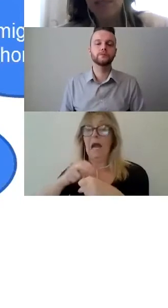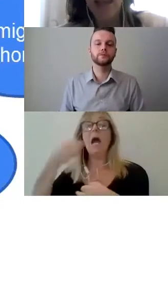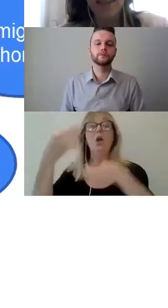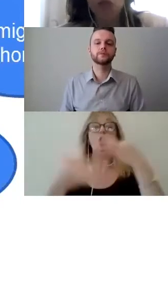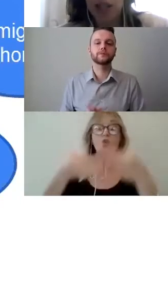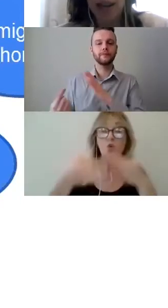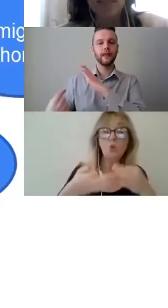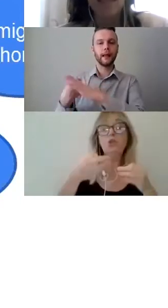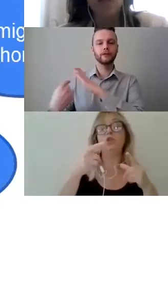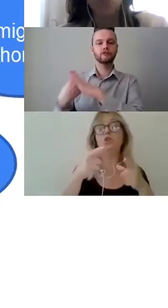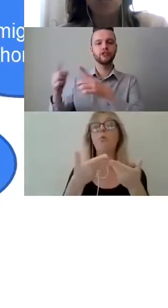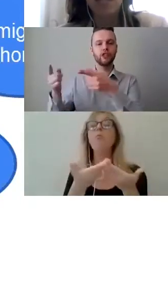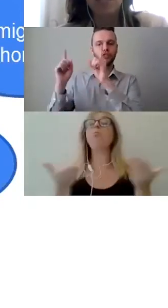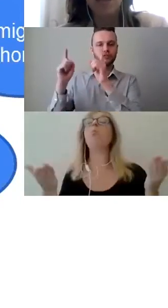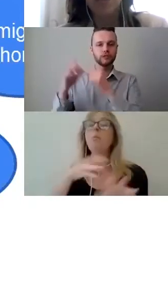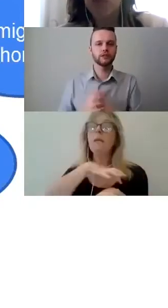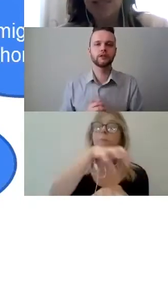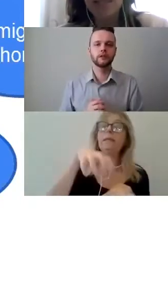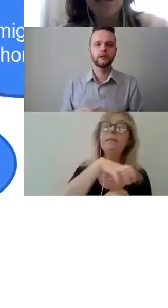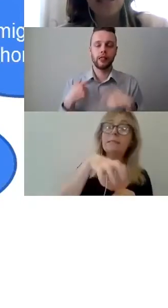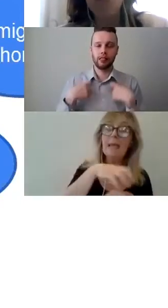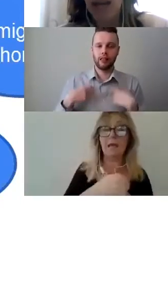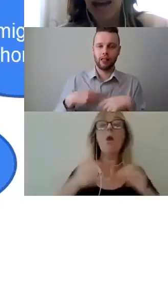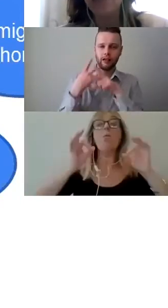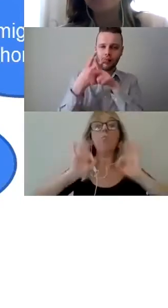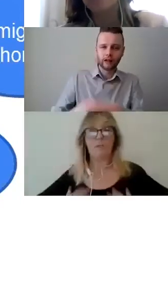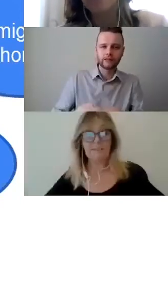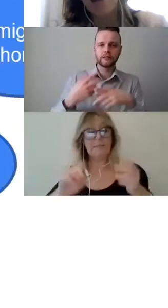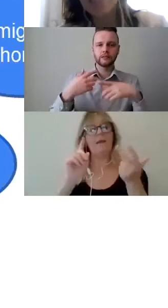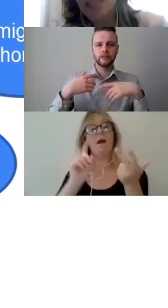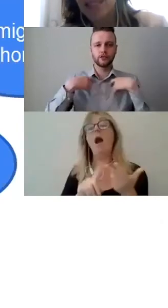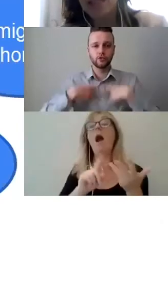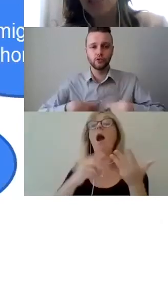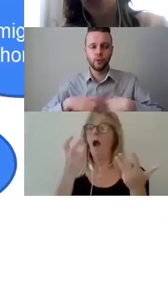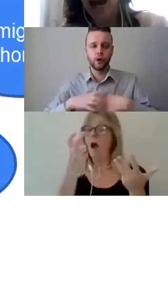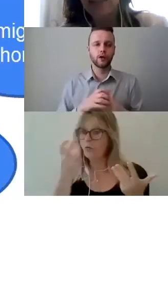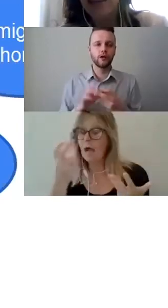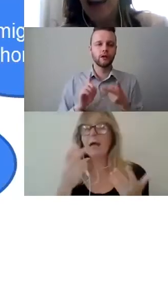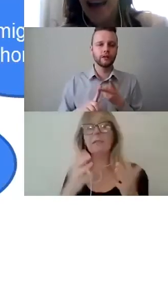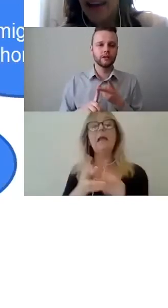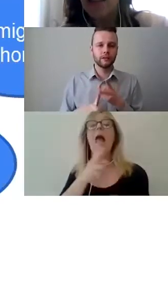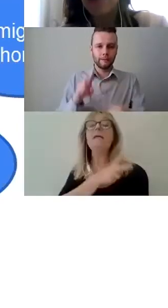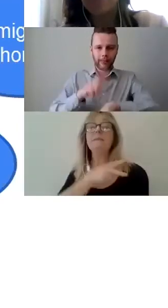immigration authorities, legal guardians, social workers, police,